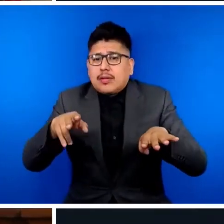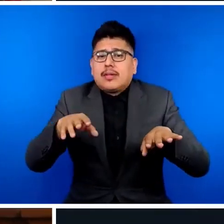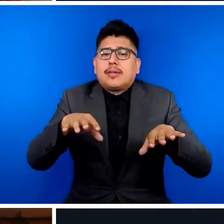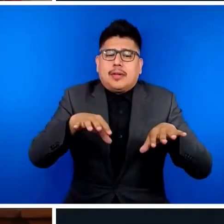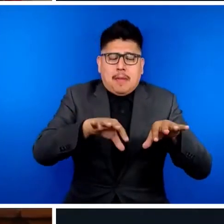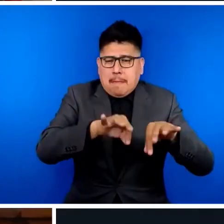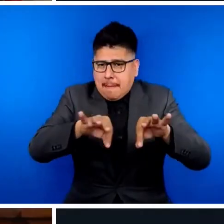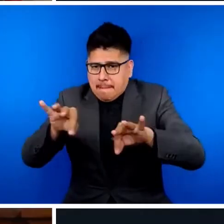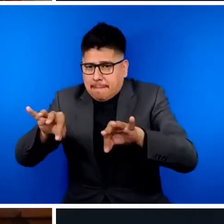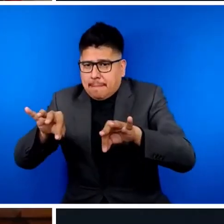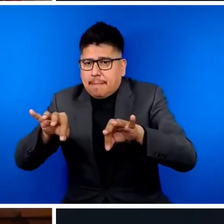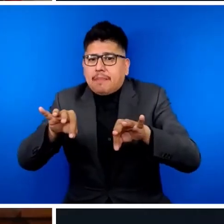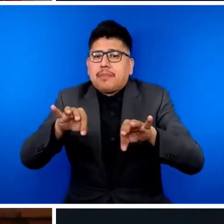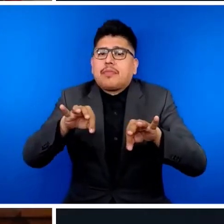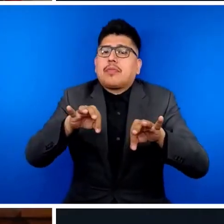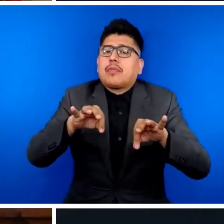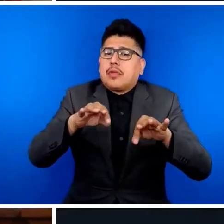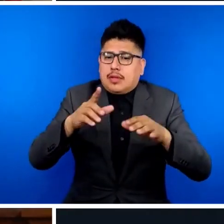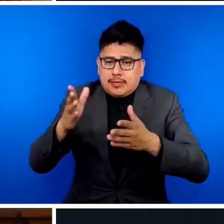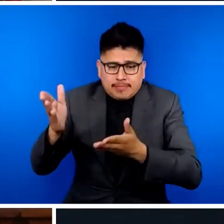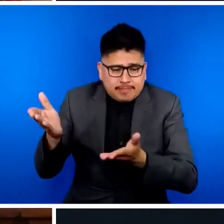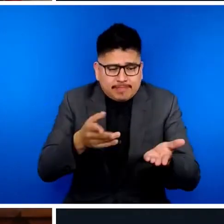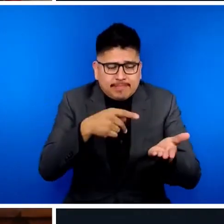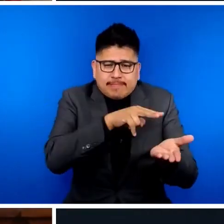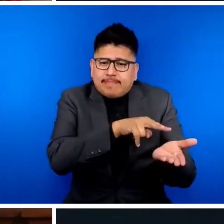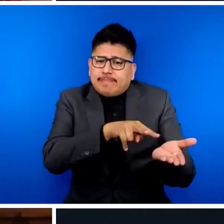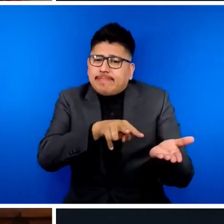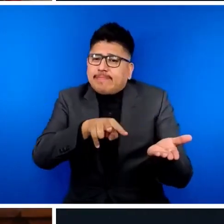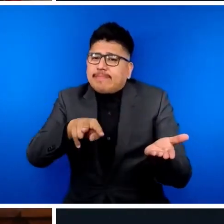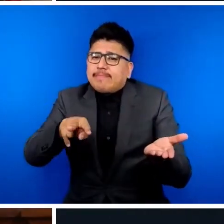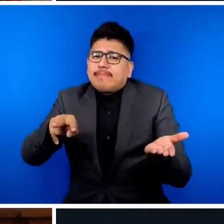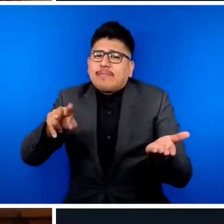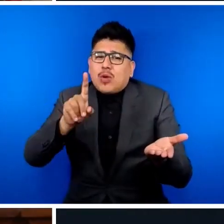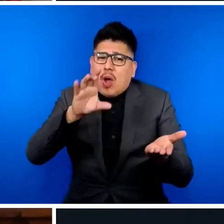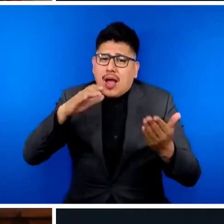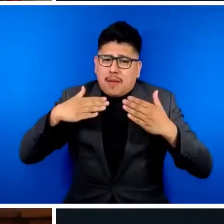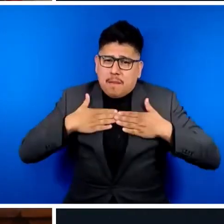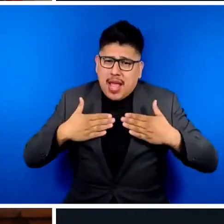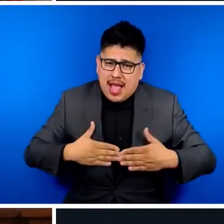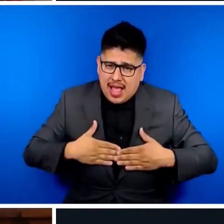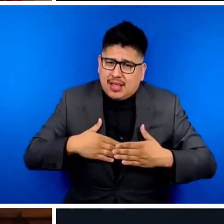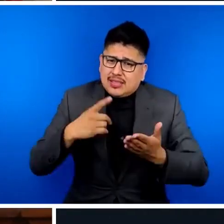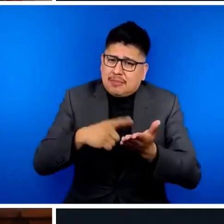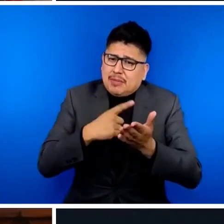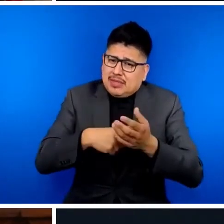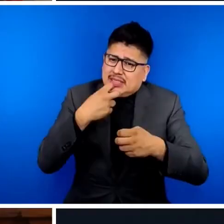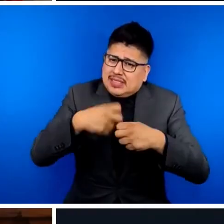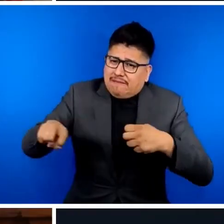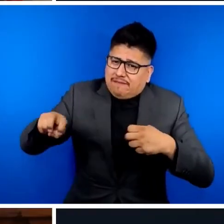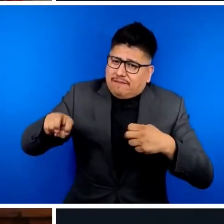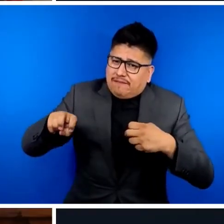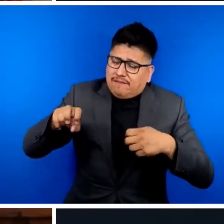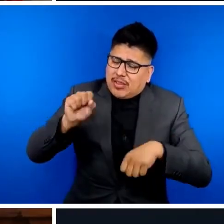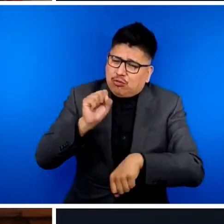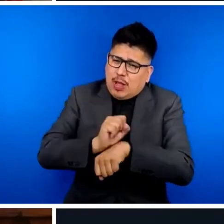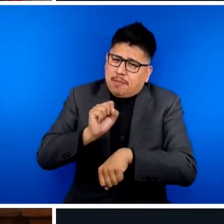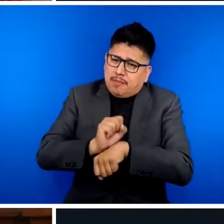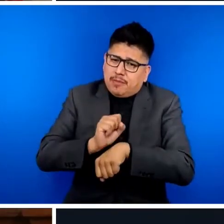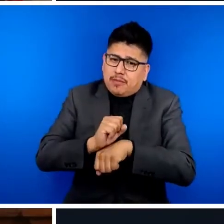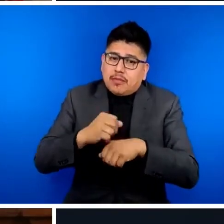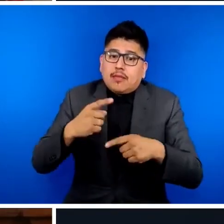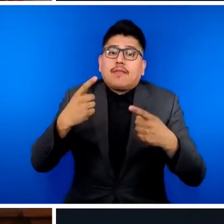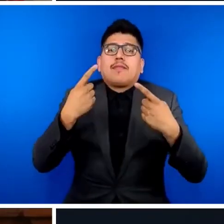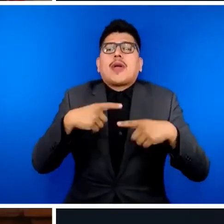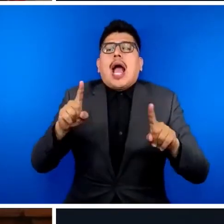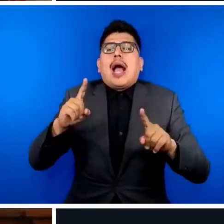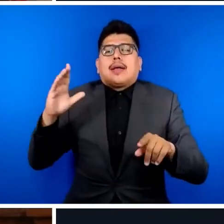100 bodies sometimes for each one that they found. Tough job. And they finally got it back to